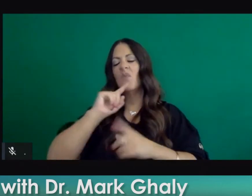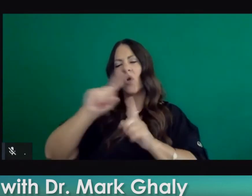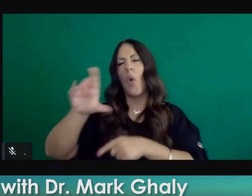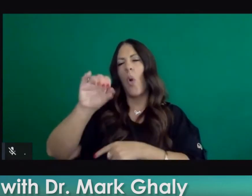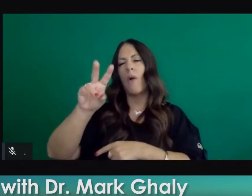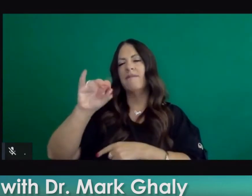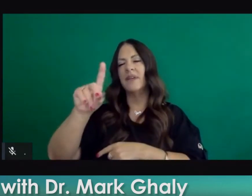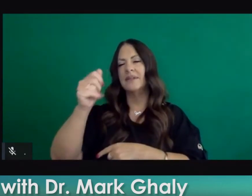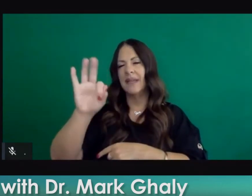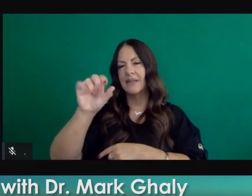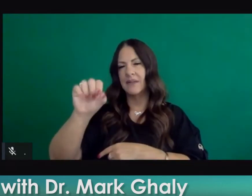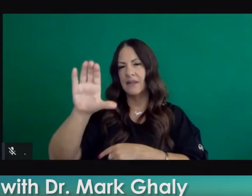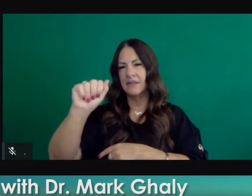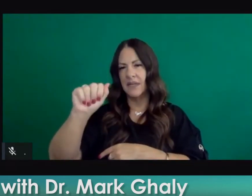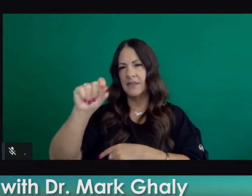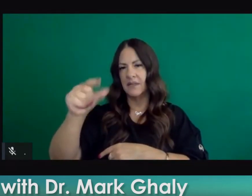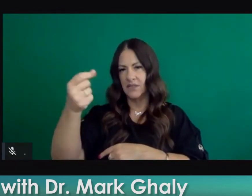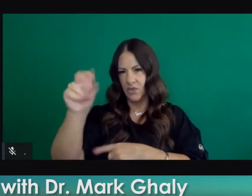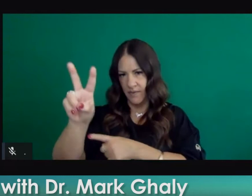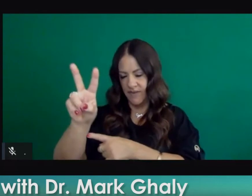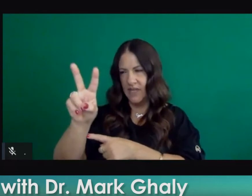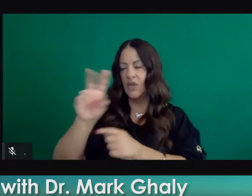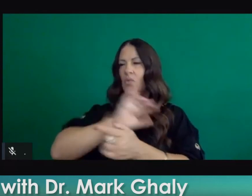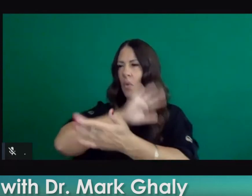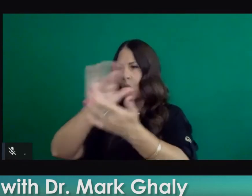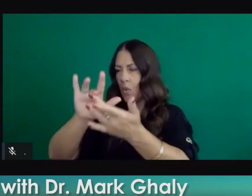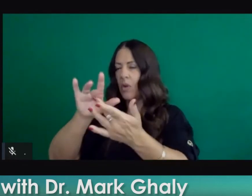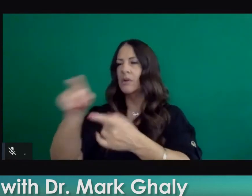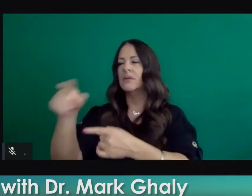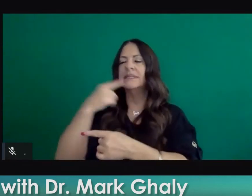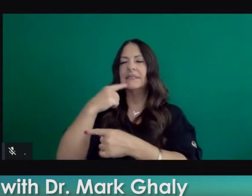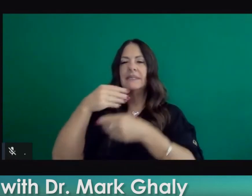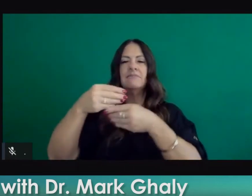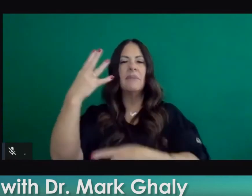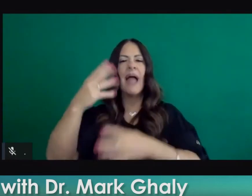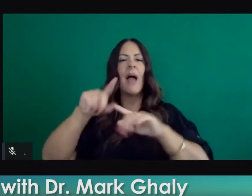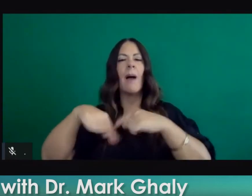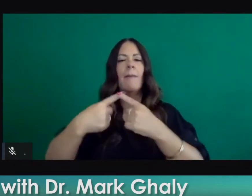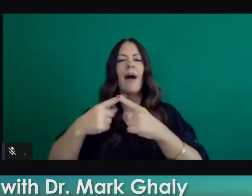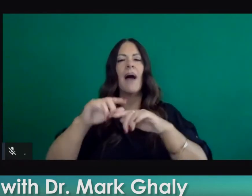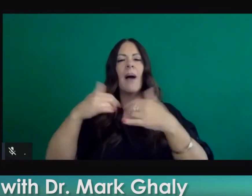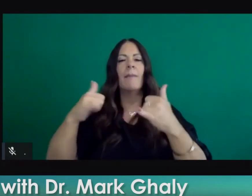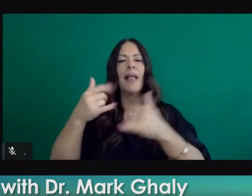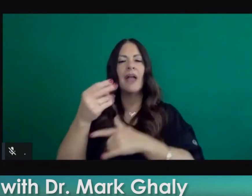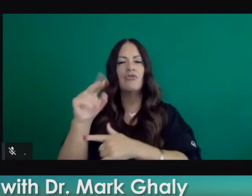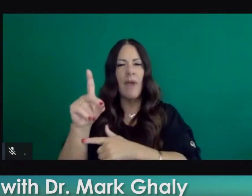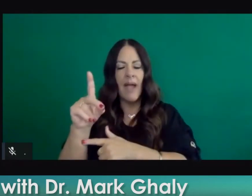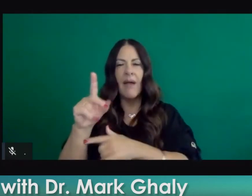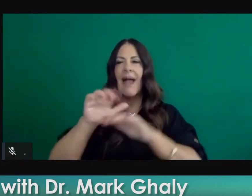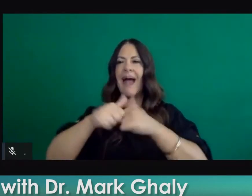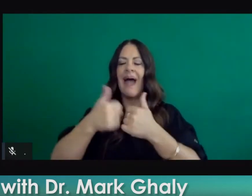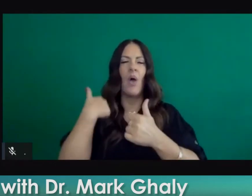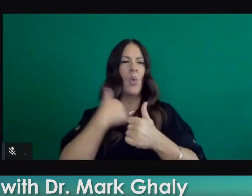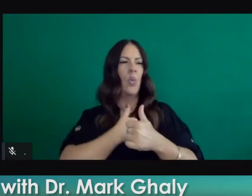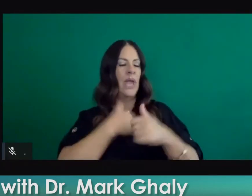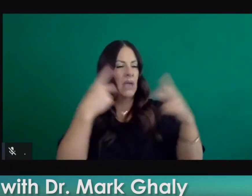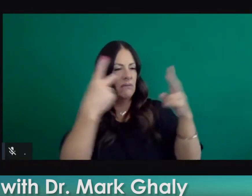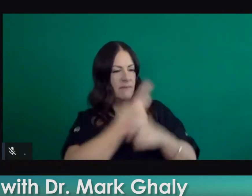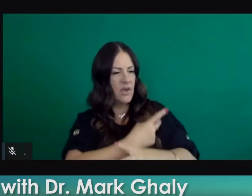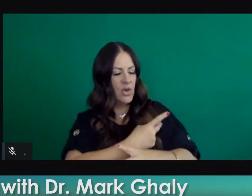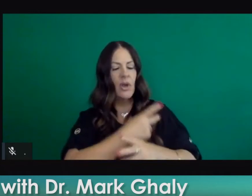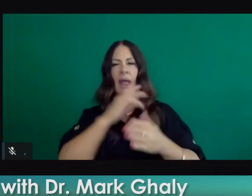covid19.ca.gov website and link to it. You can see how the information of today gets incorporated